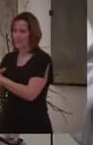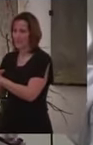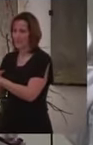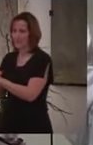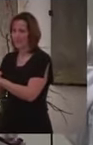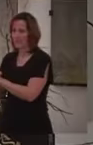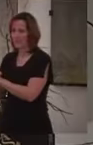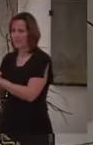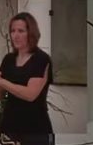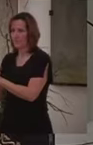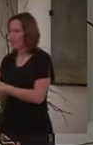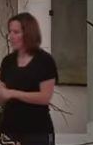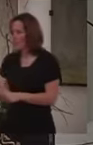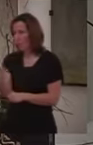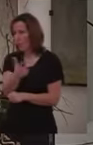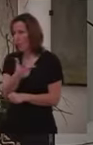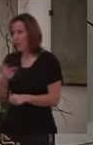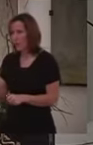promises.